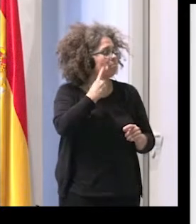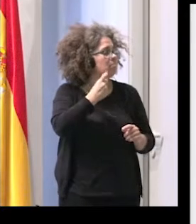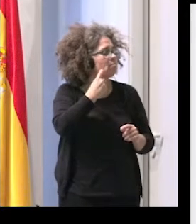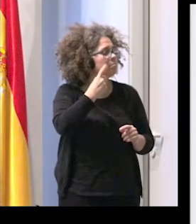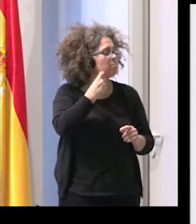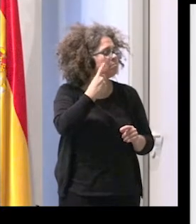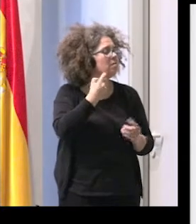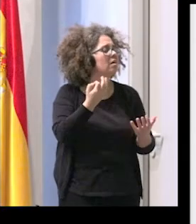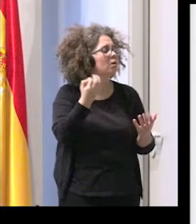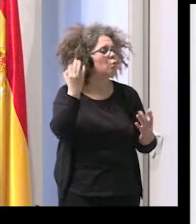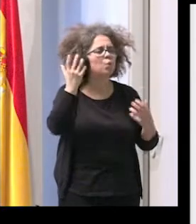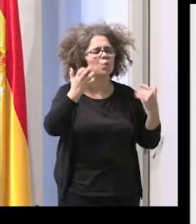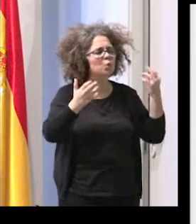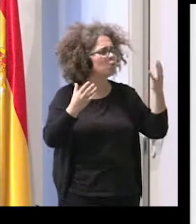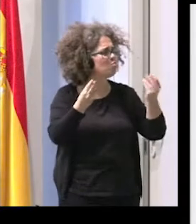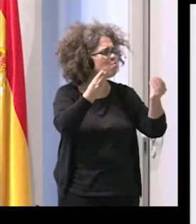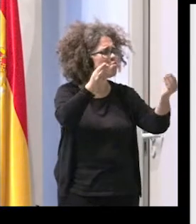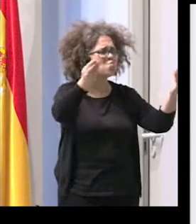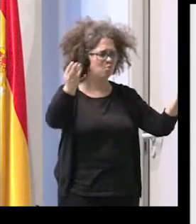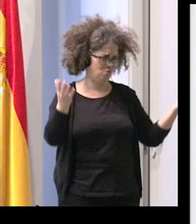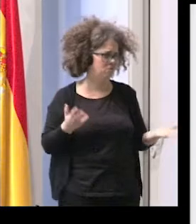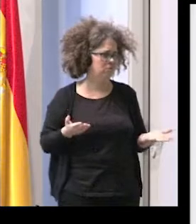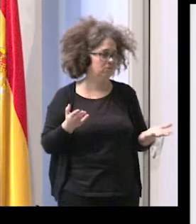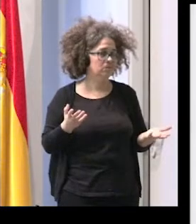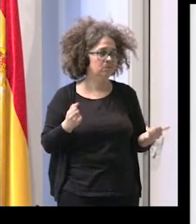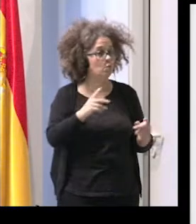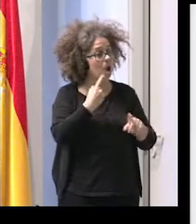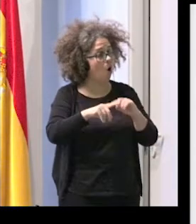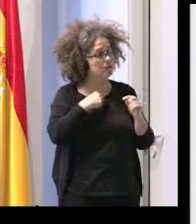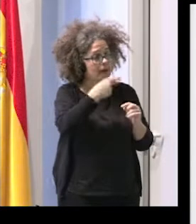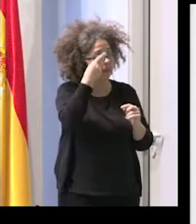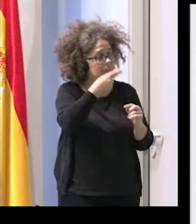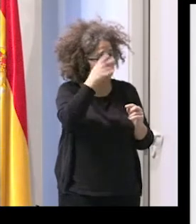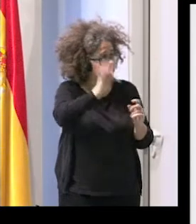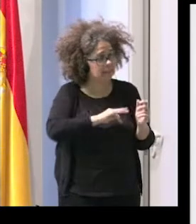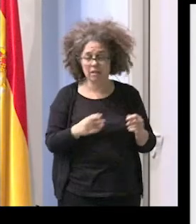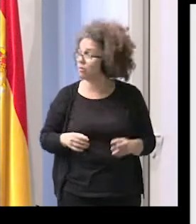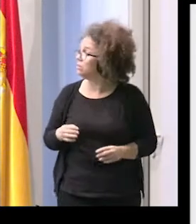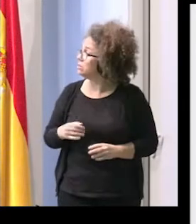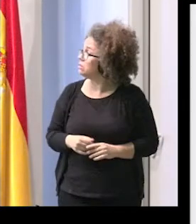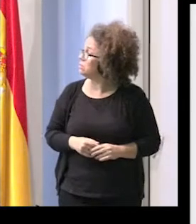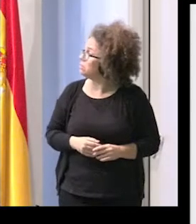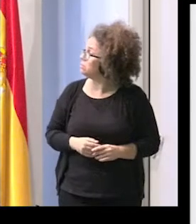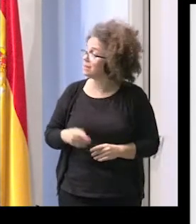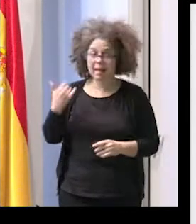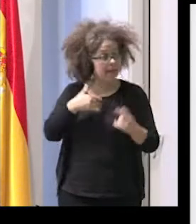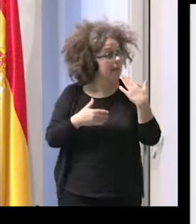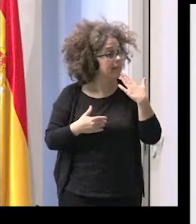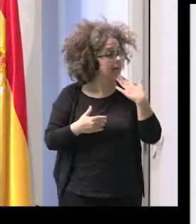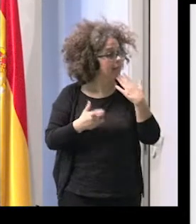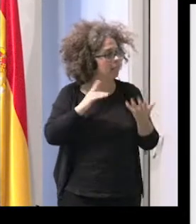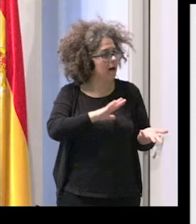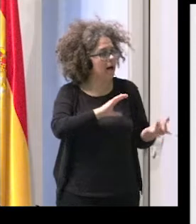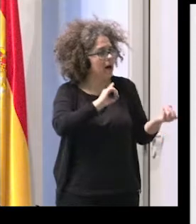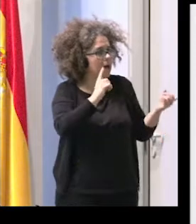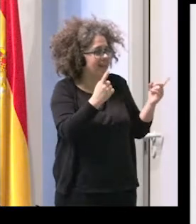The other thing that's important to see here is that there's a change with age. So as the age